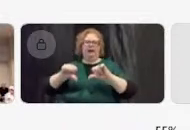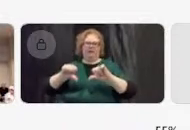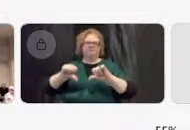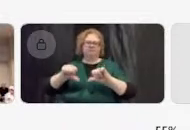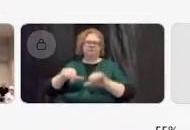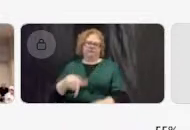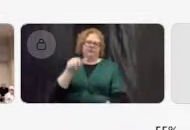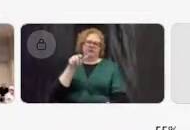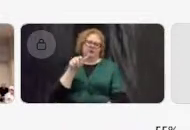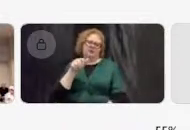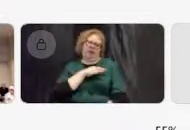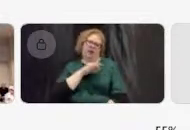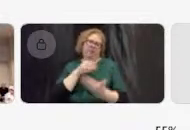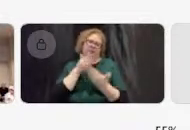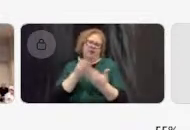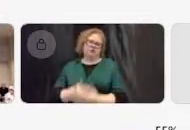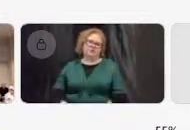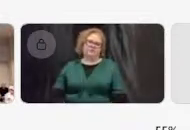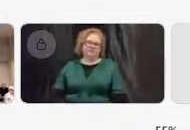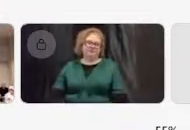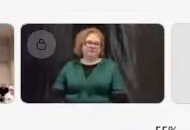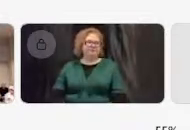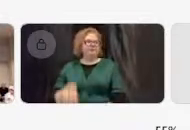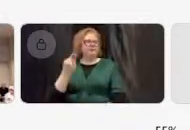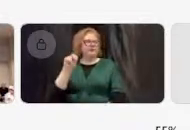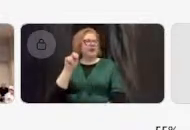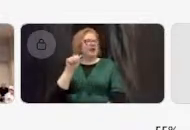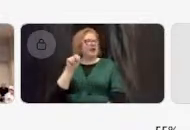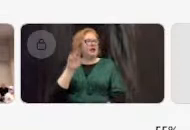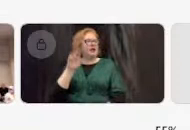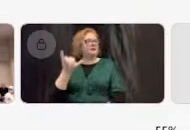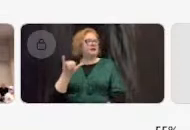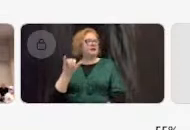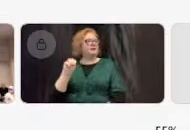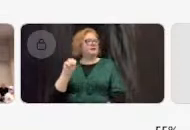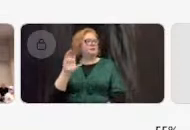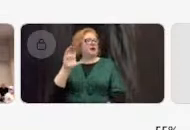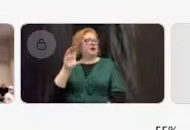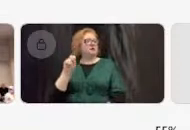Nancy McDonald. Would you like to come up or defer your time?